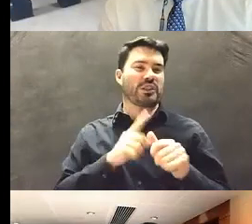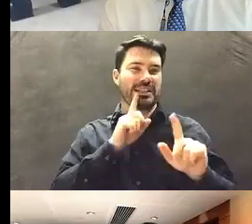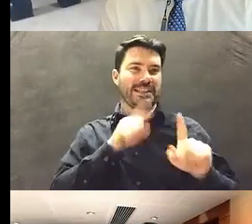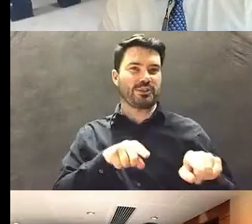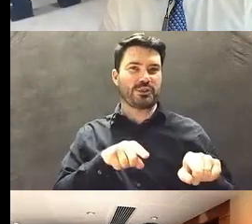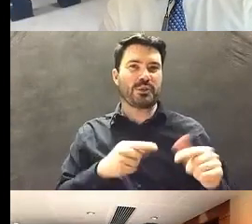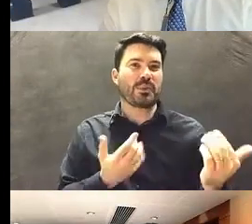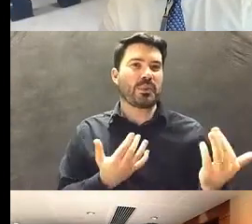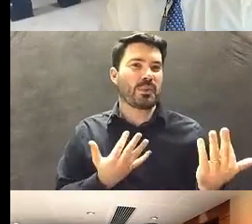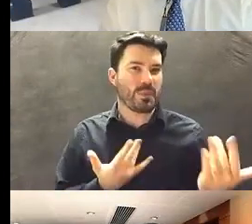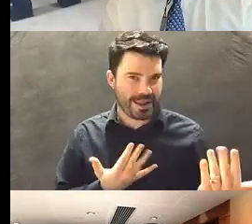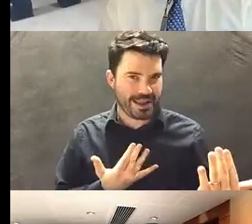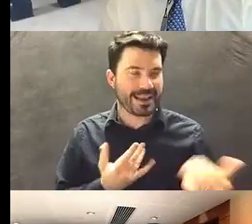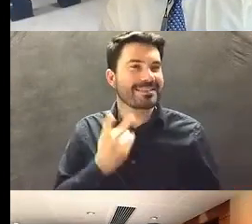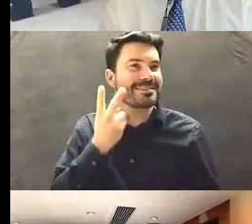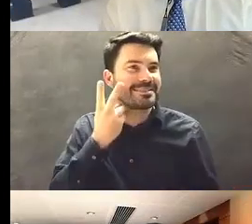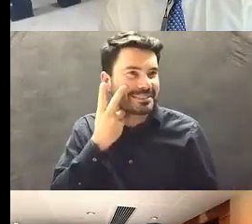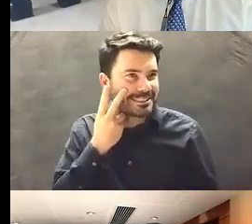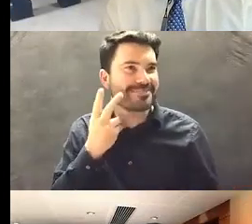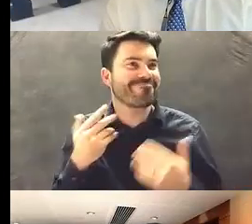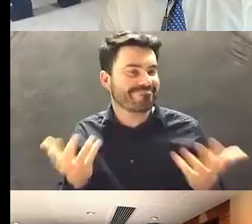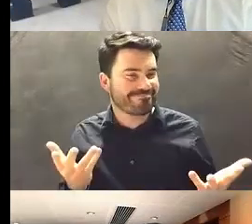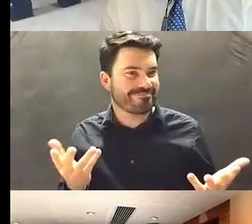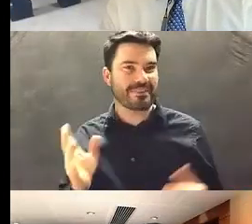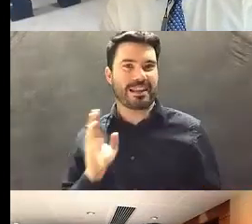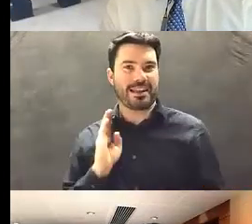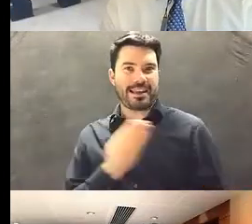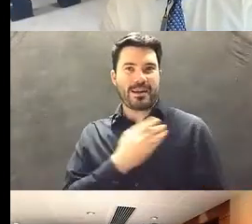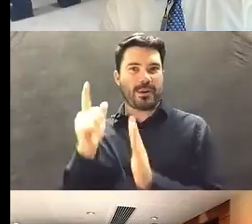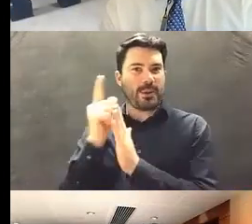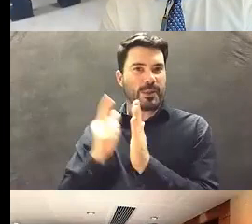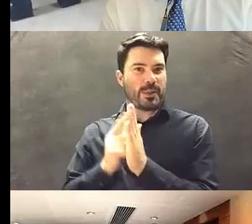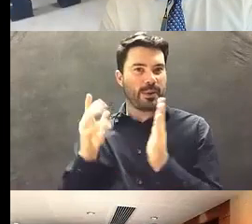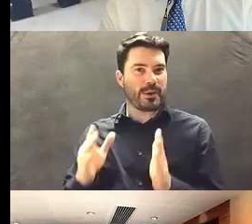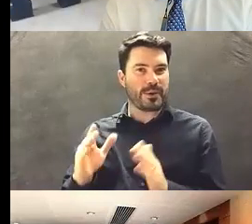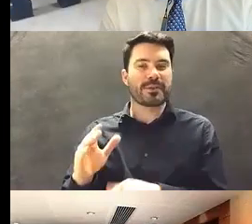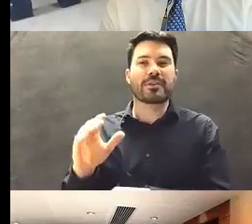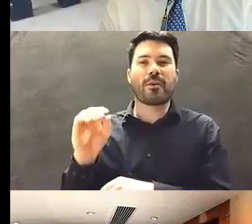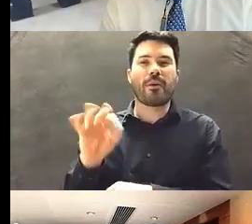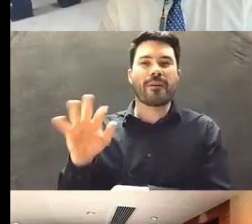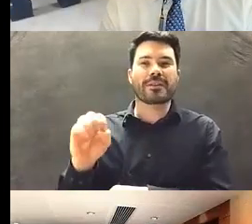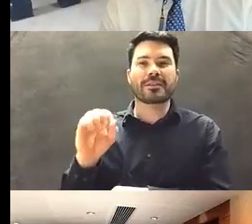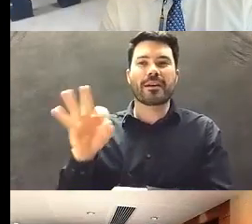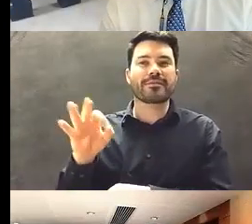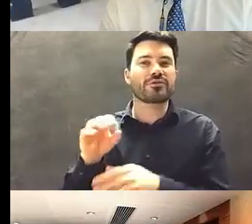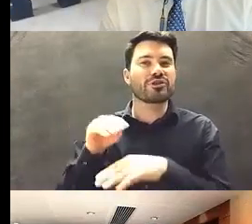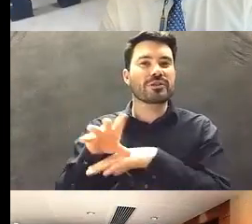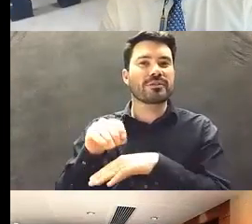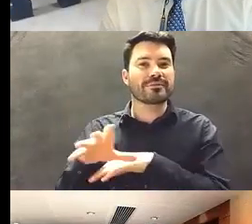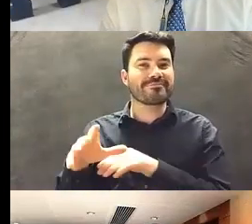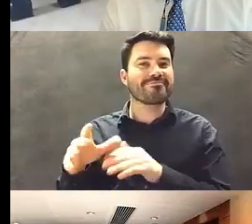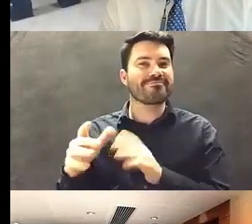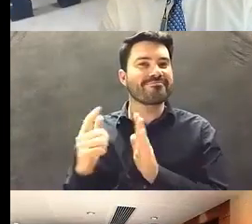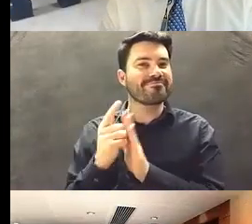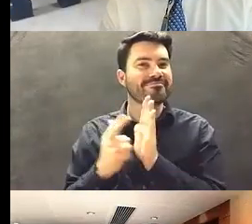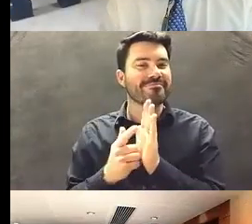to see. Our Office of General Counsel is working with us and analyzing all the